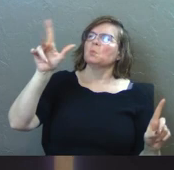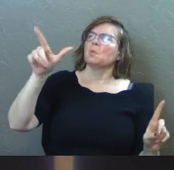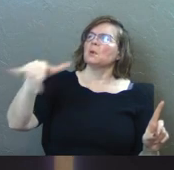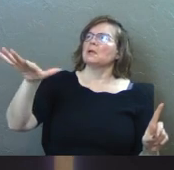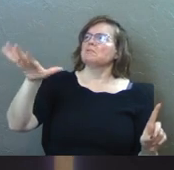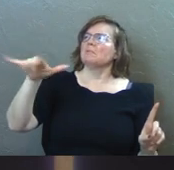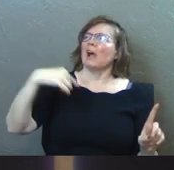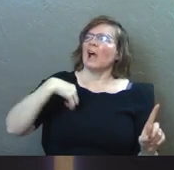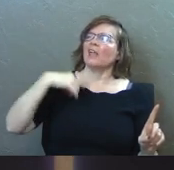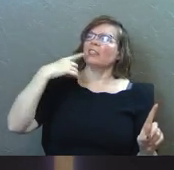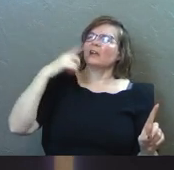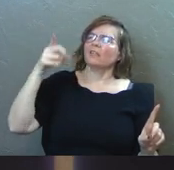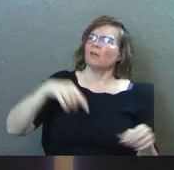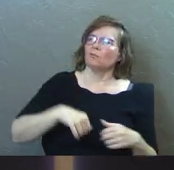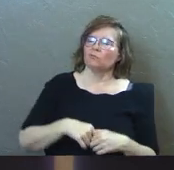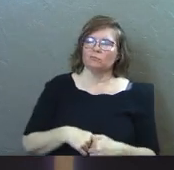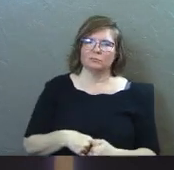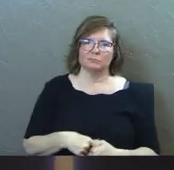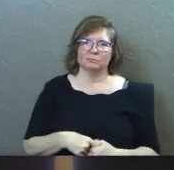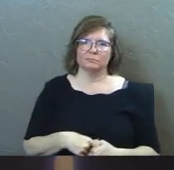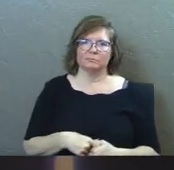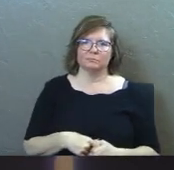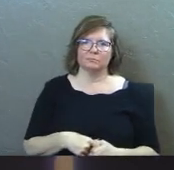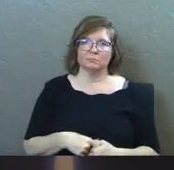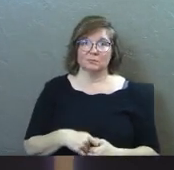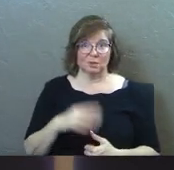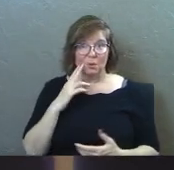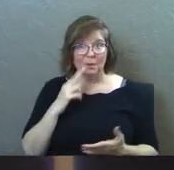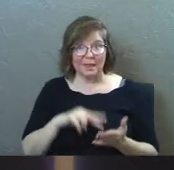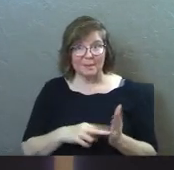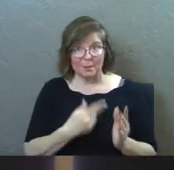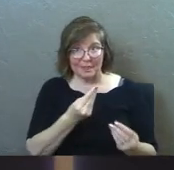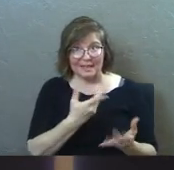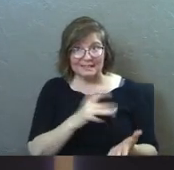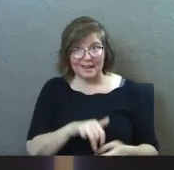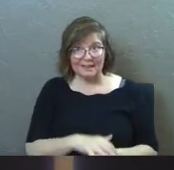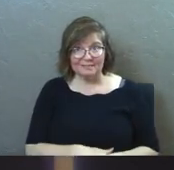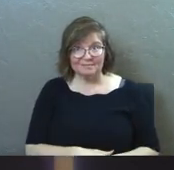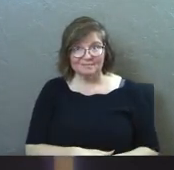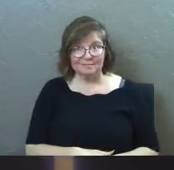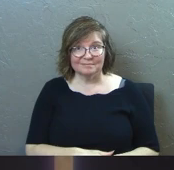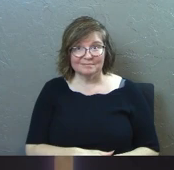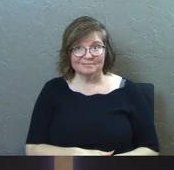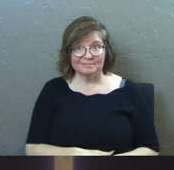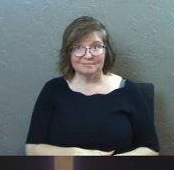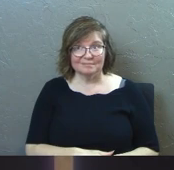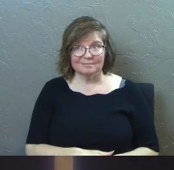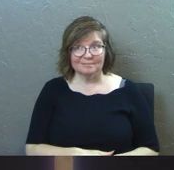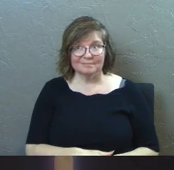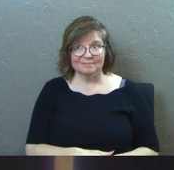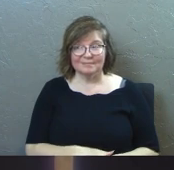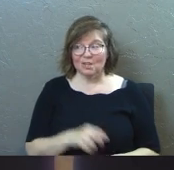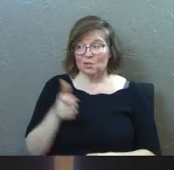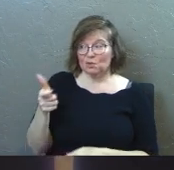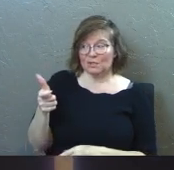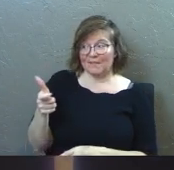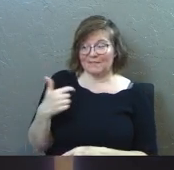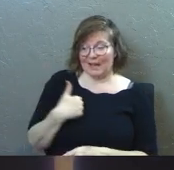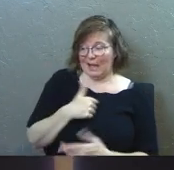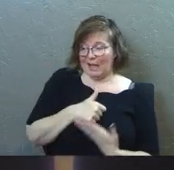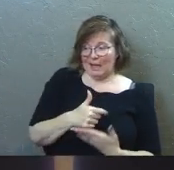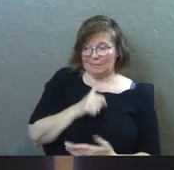23. I think it's there. Do you know what that means when they say that? That means you're on your